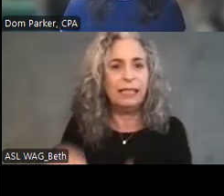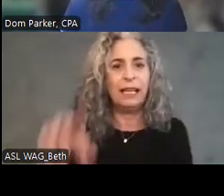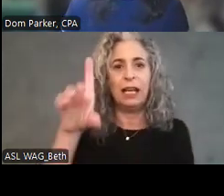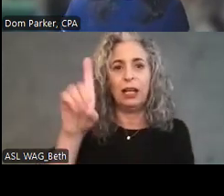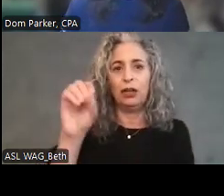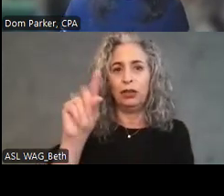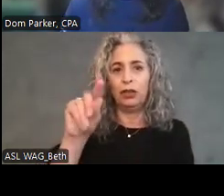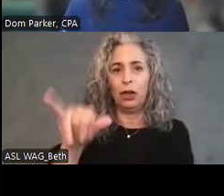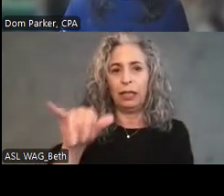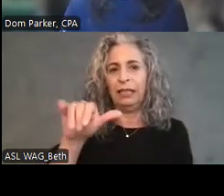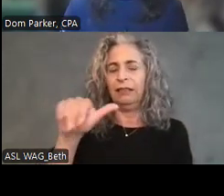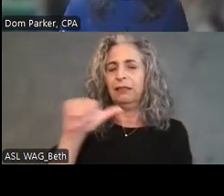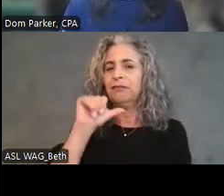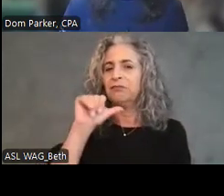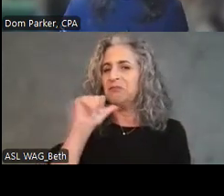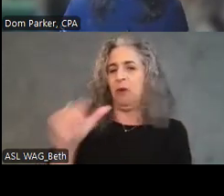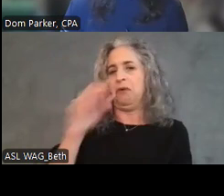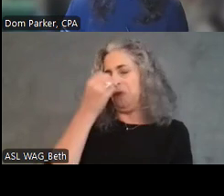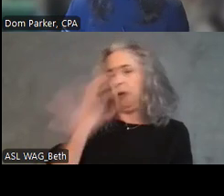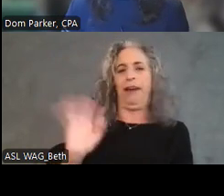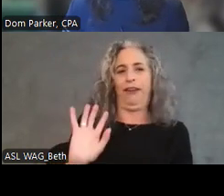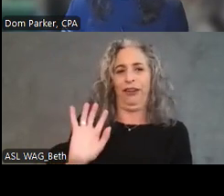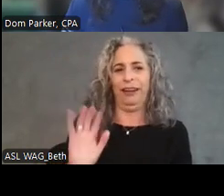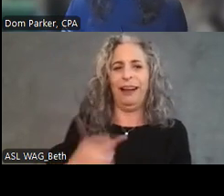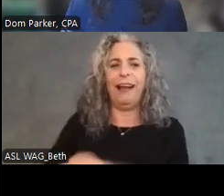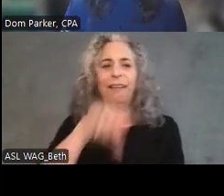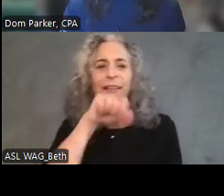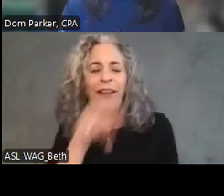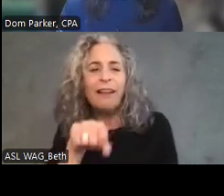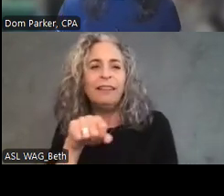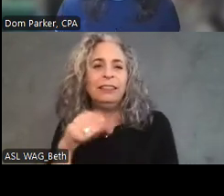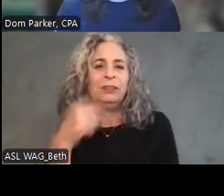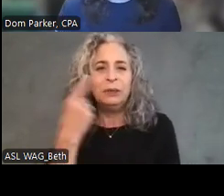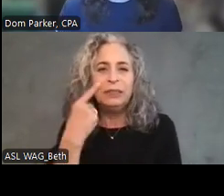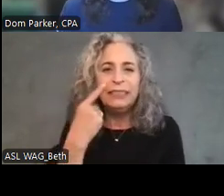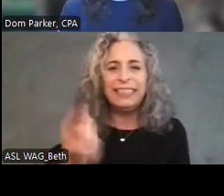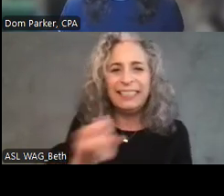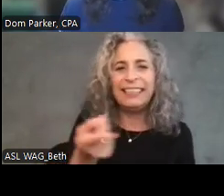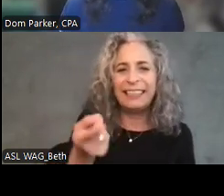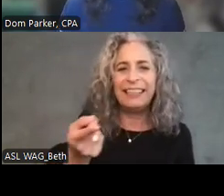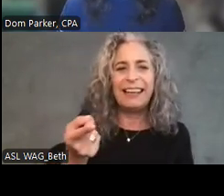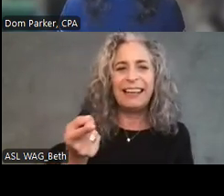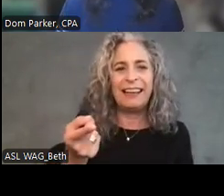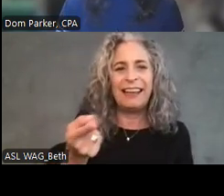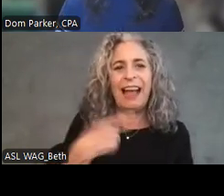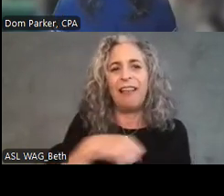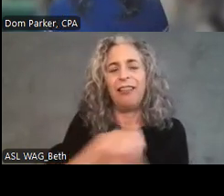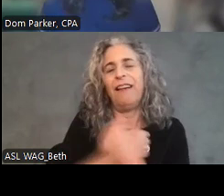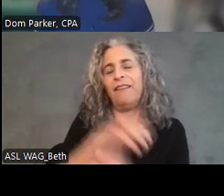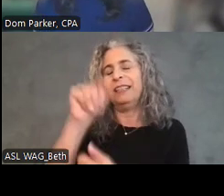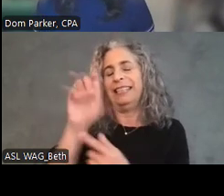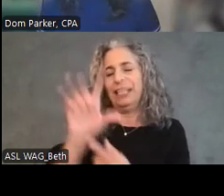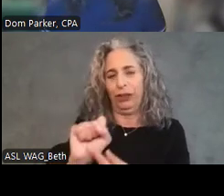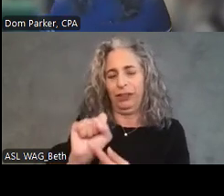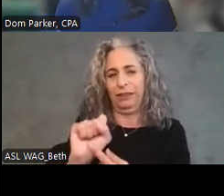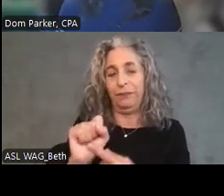Wishlist. And I also love seals. So you'll see some seals pop up every now and then. A visual description of me